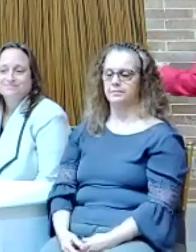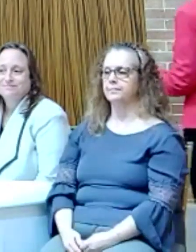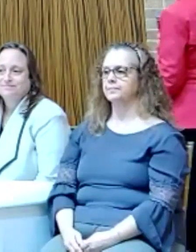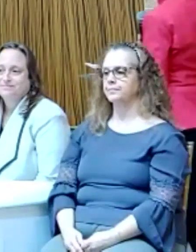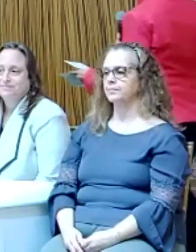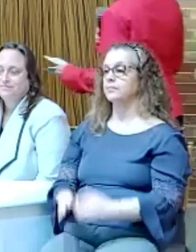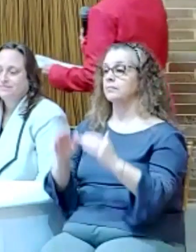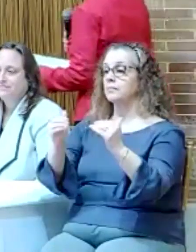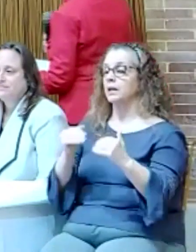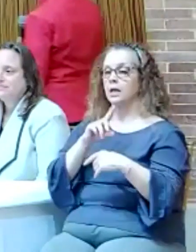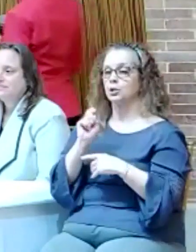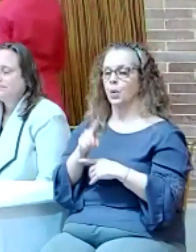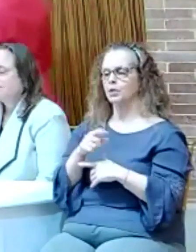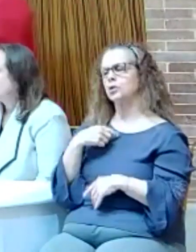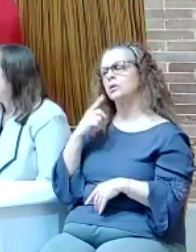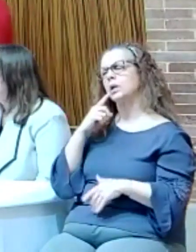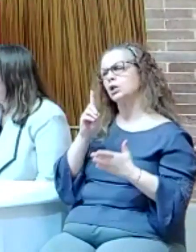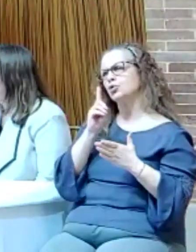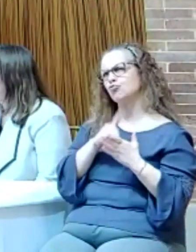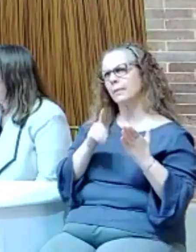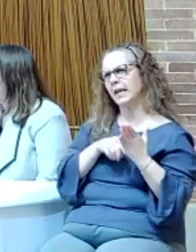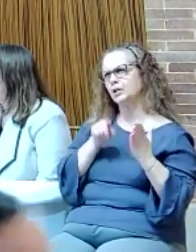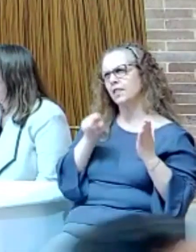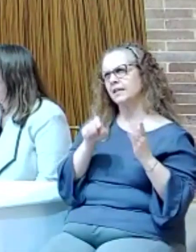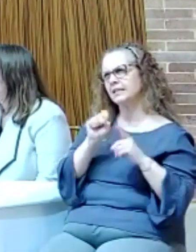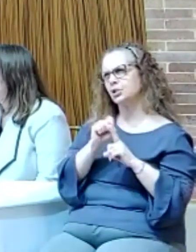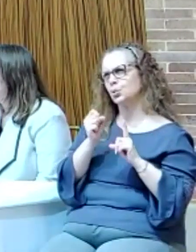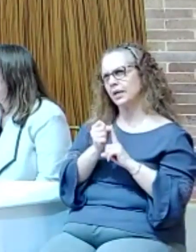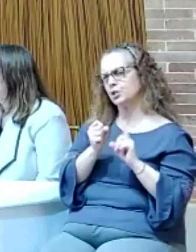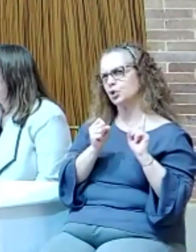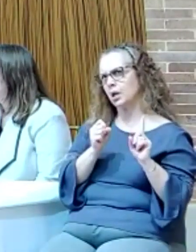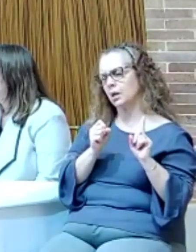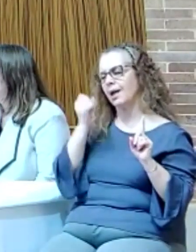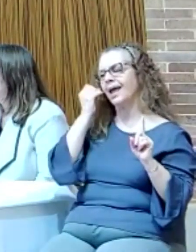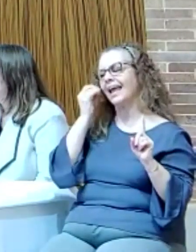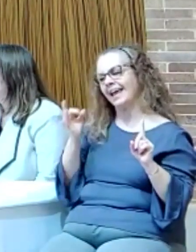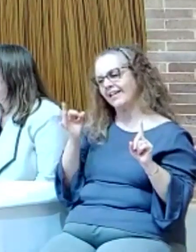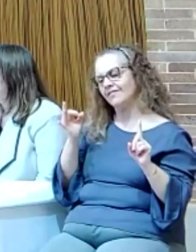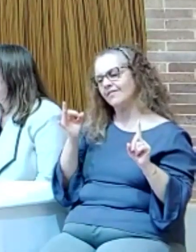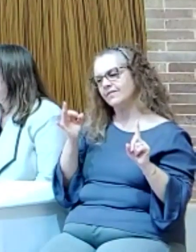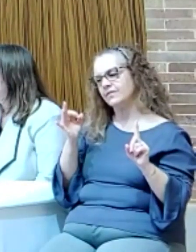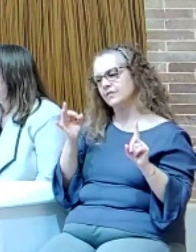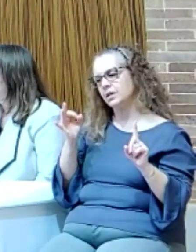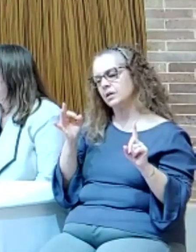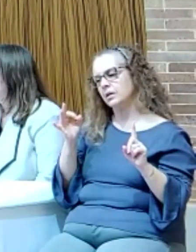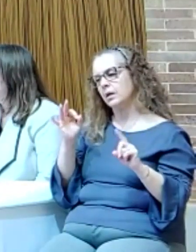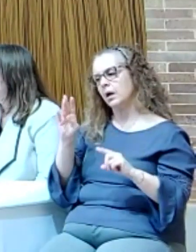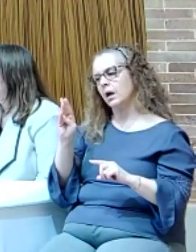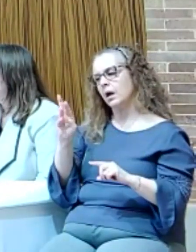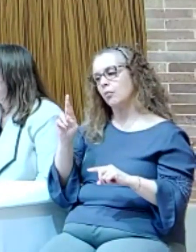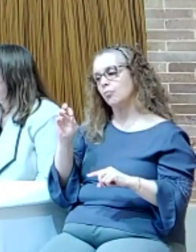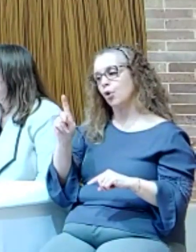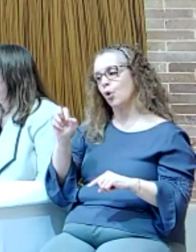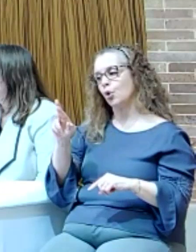it considered discrimination and a violation of the law if if a broker refuses to work with a